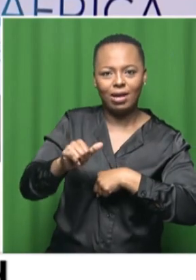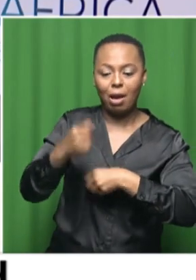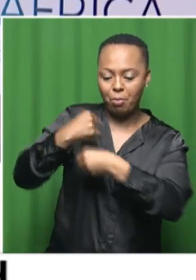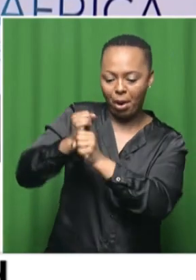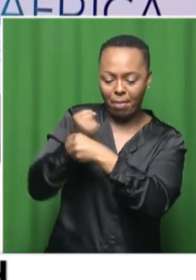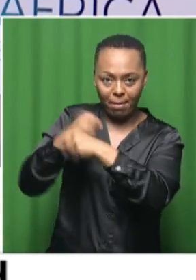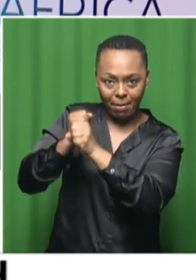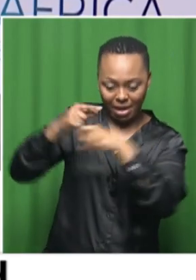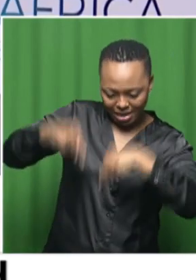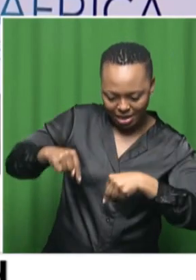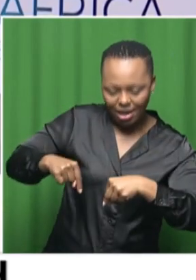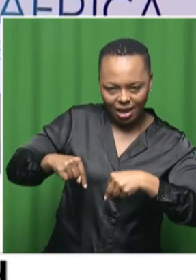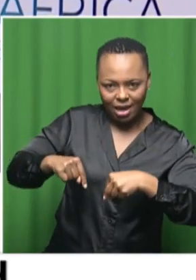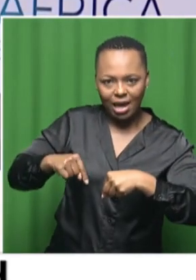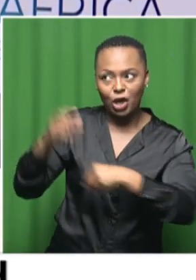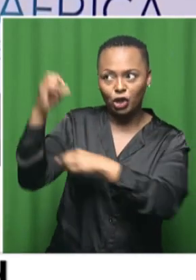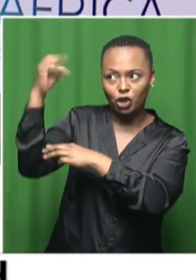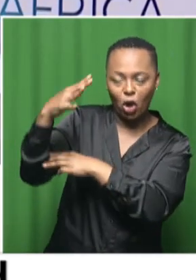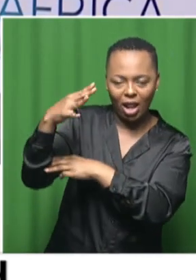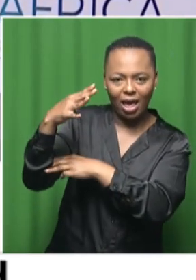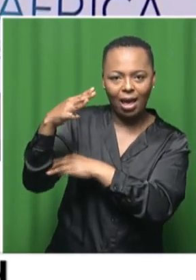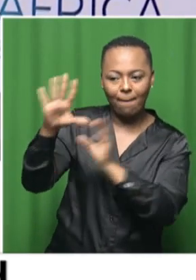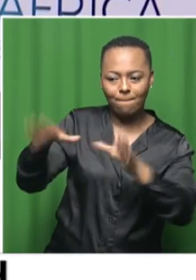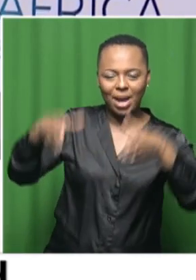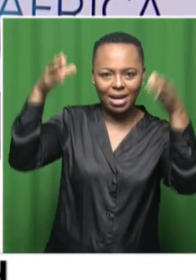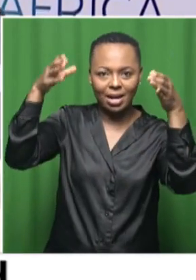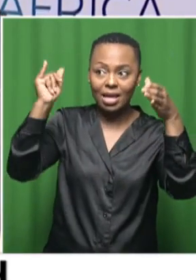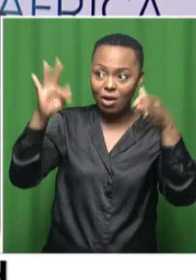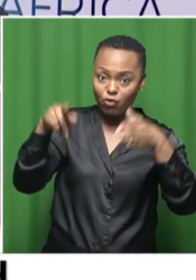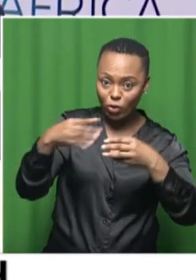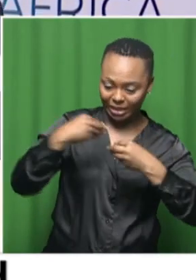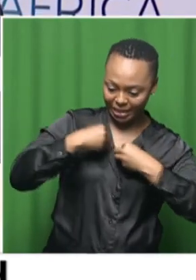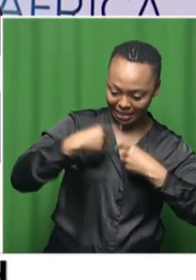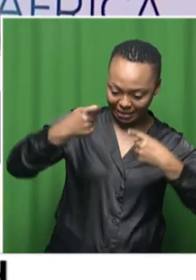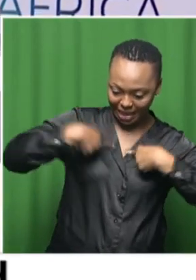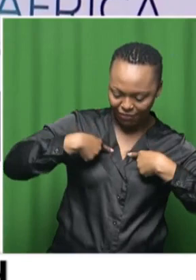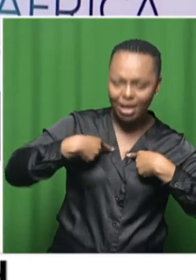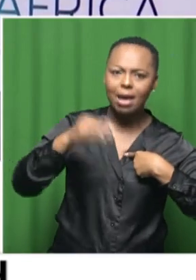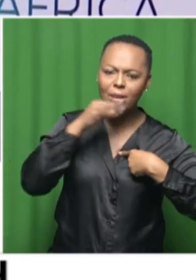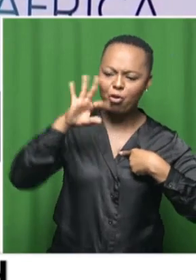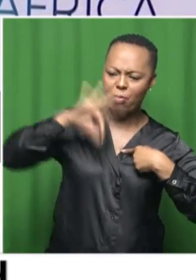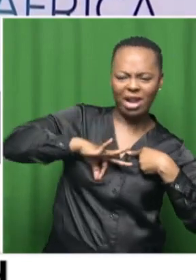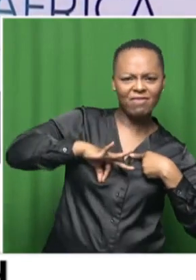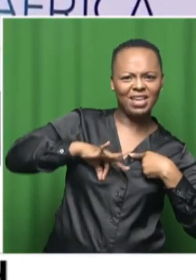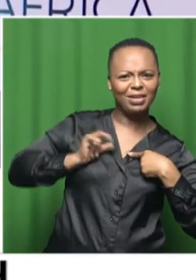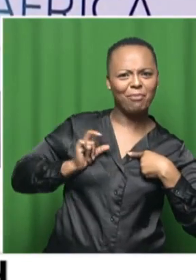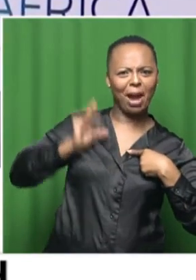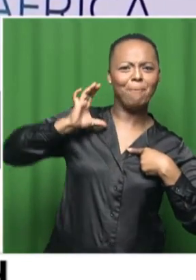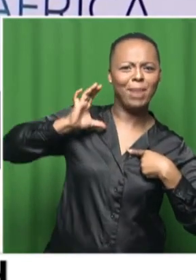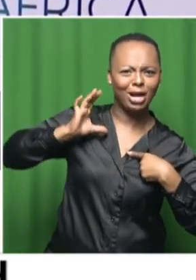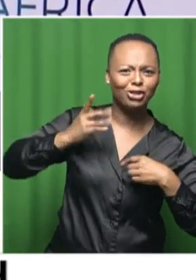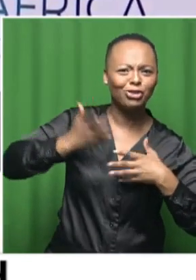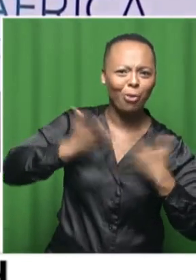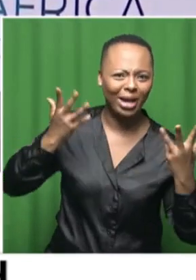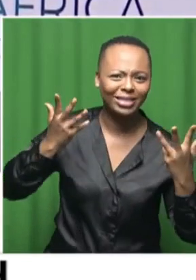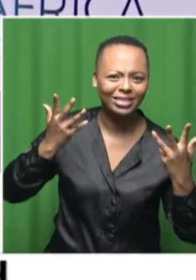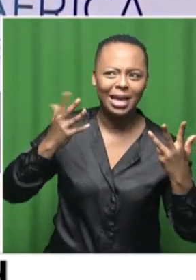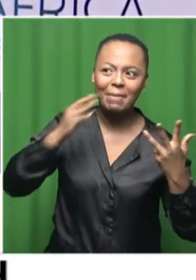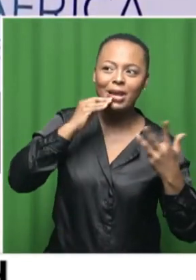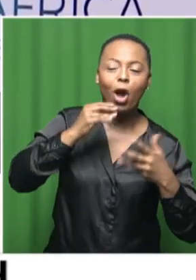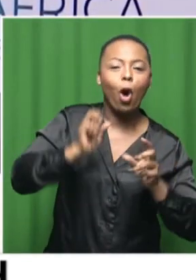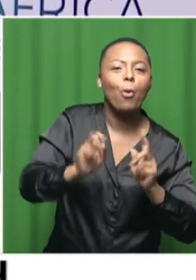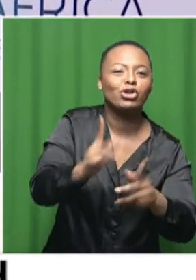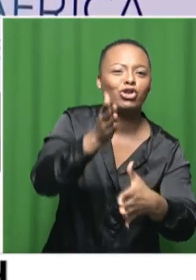once you manufacture, there's jobs. I mean, essentially it's beneficiation of your raw component. That's how you are going to get jobs